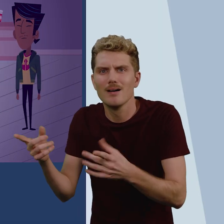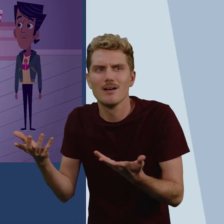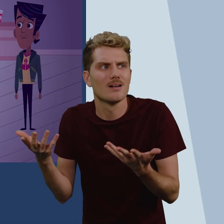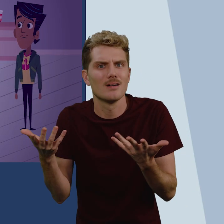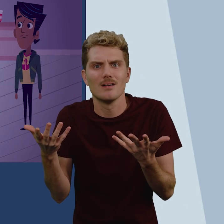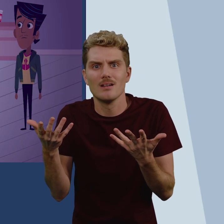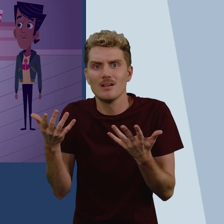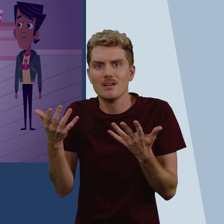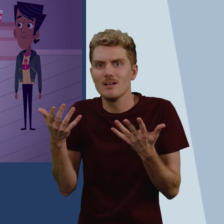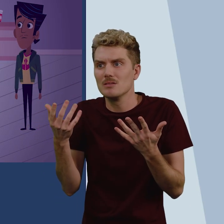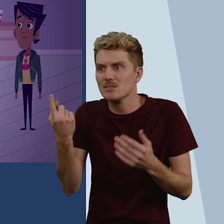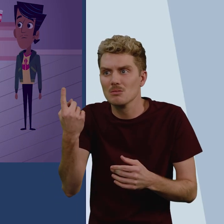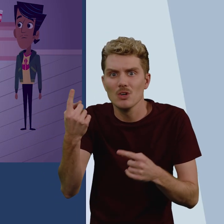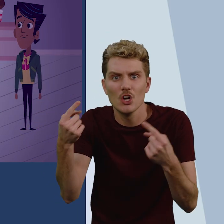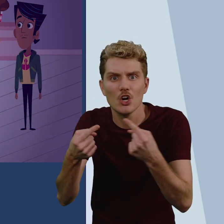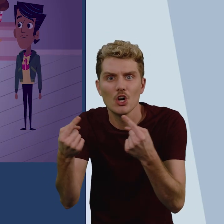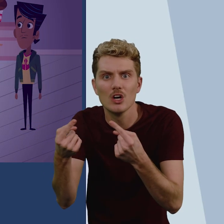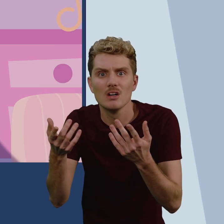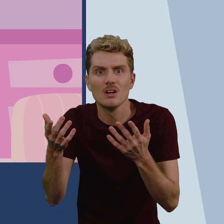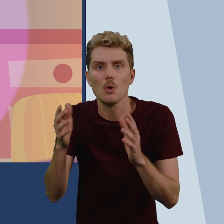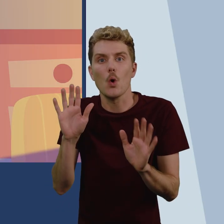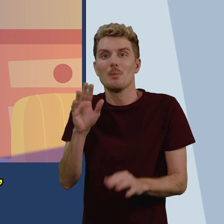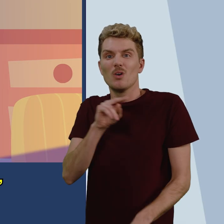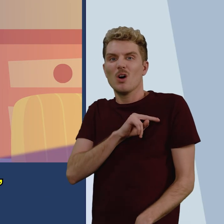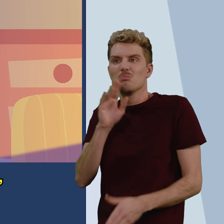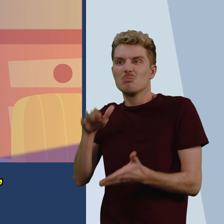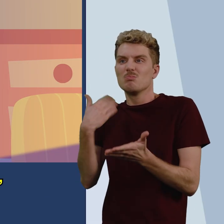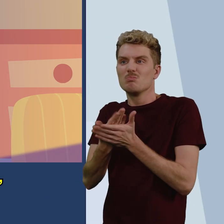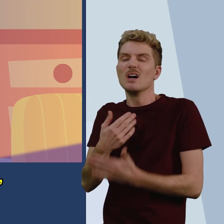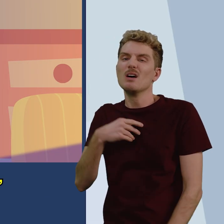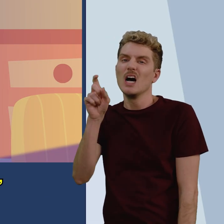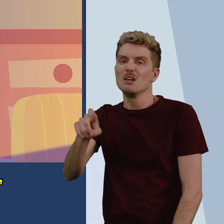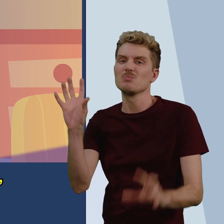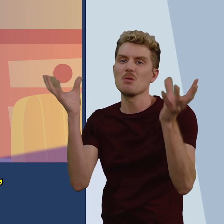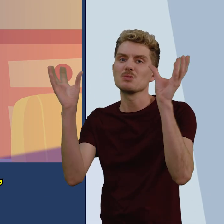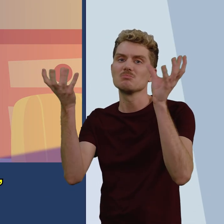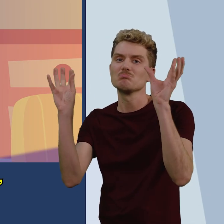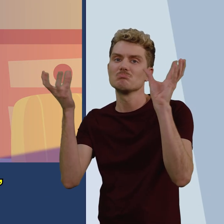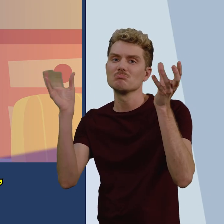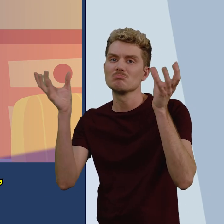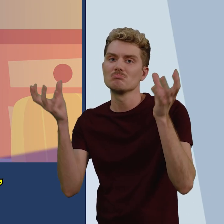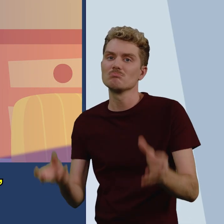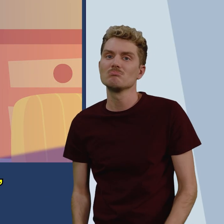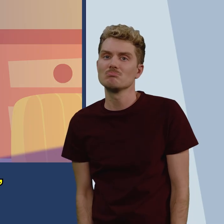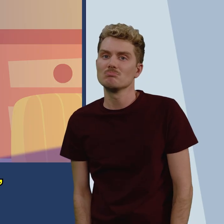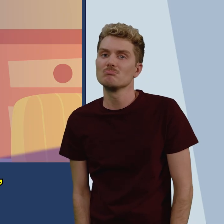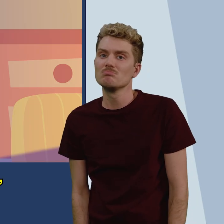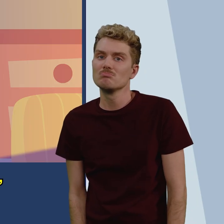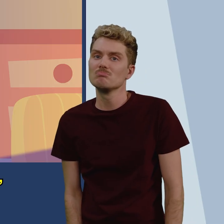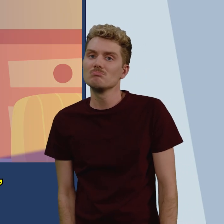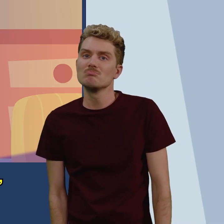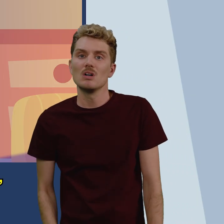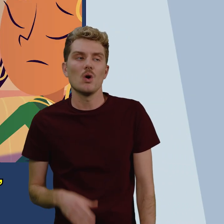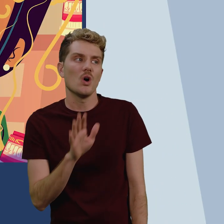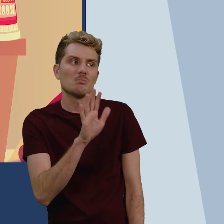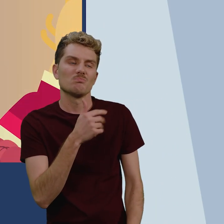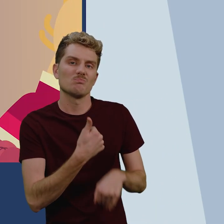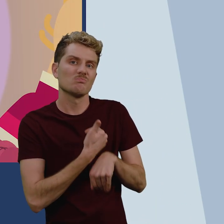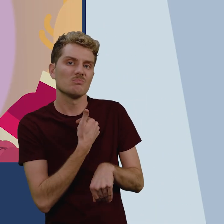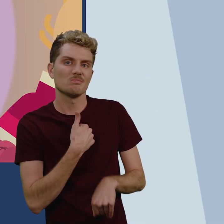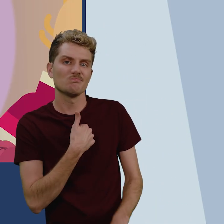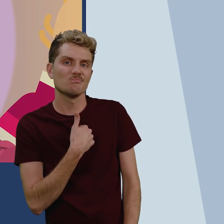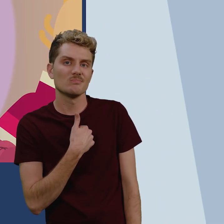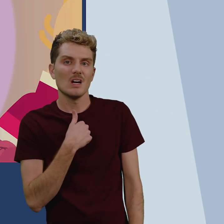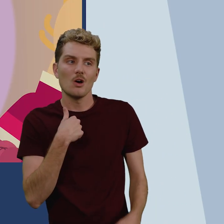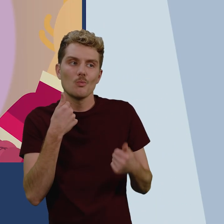What happened in here? Anyone hurt? No, but when Naomi gets here, I might need an ambulance. Oh, it's